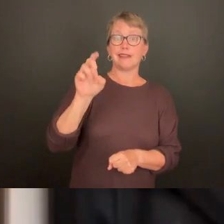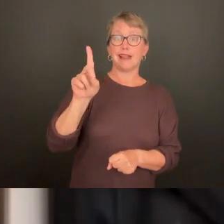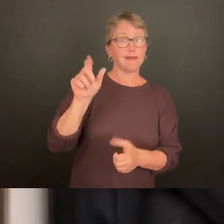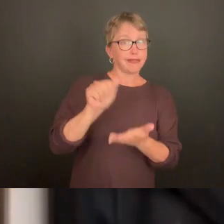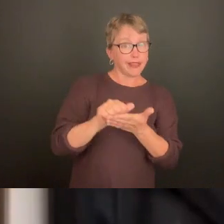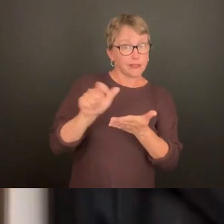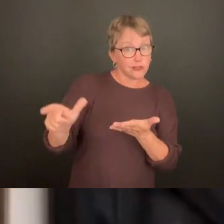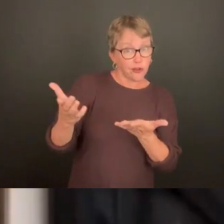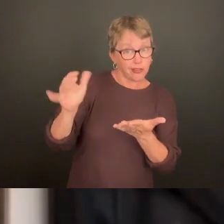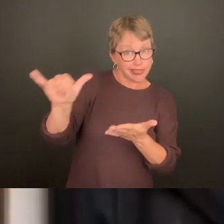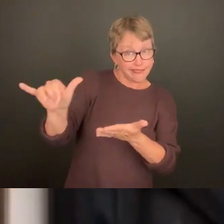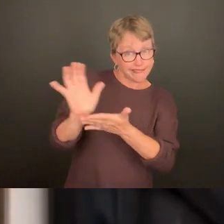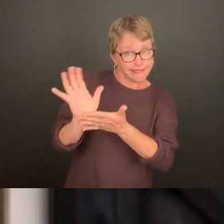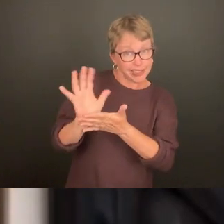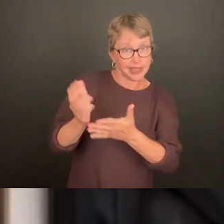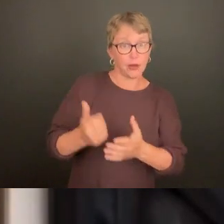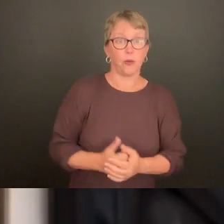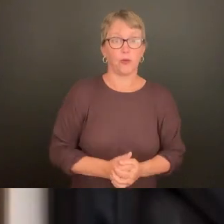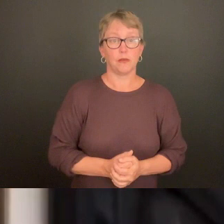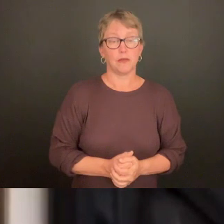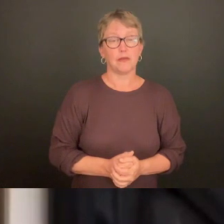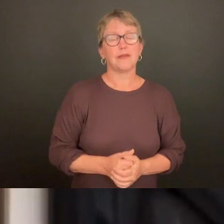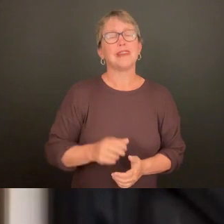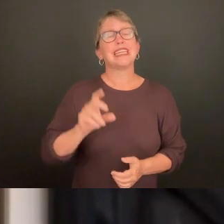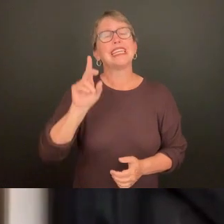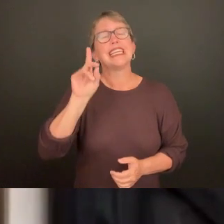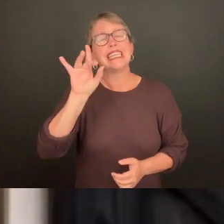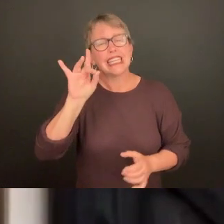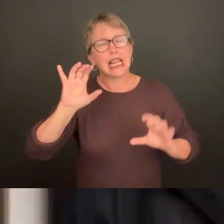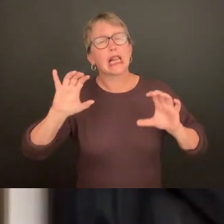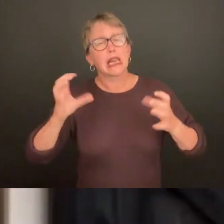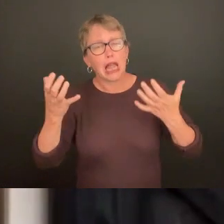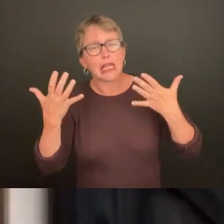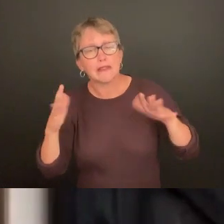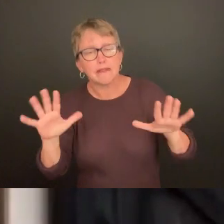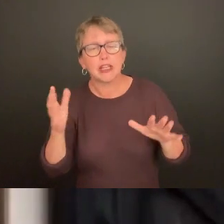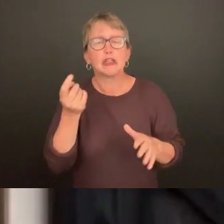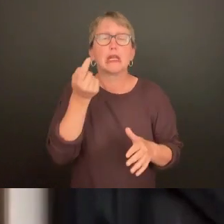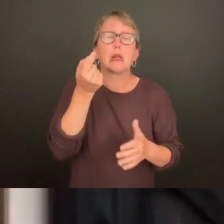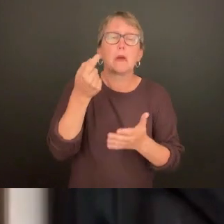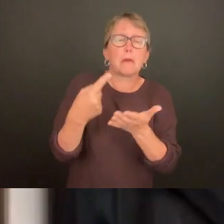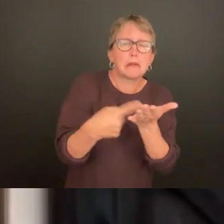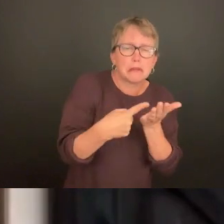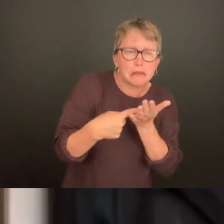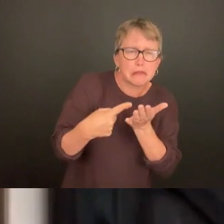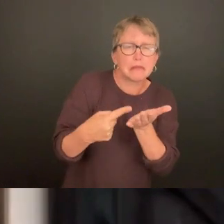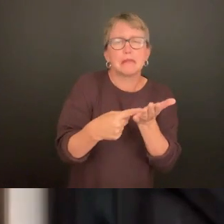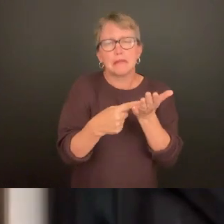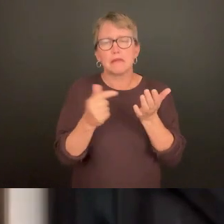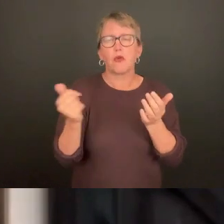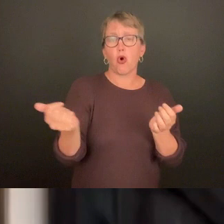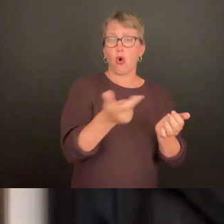remember that there were no intercourse being seen on the video.